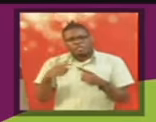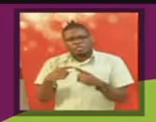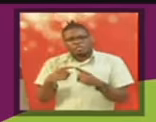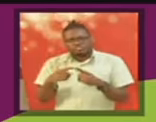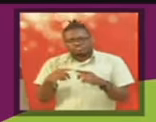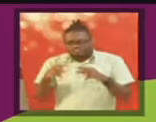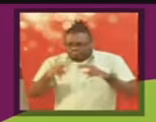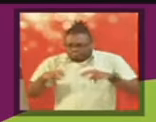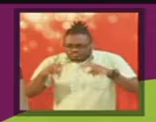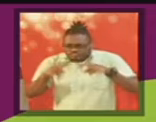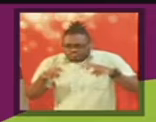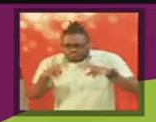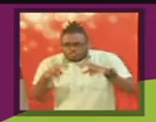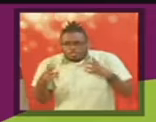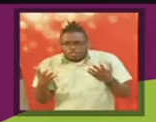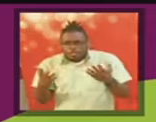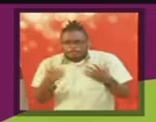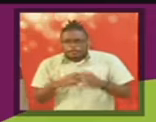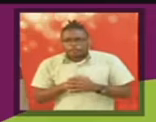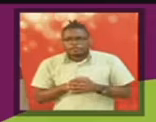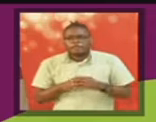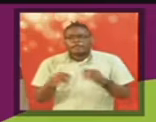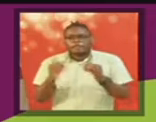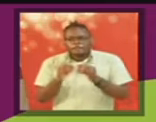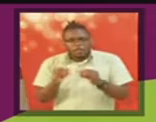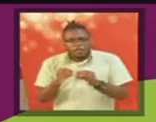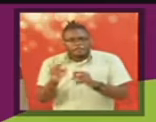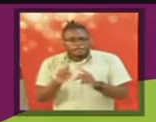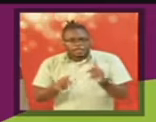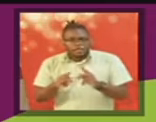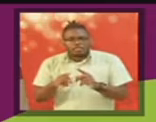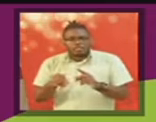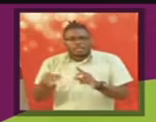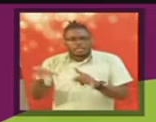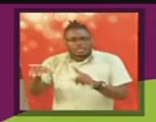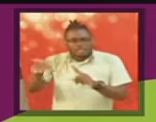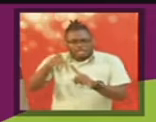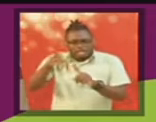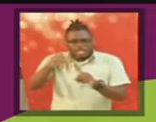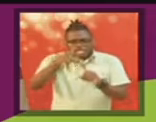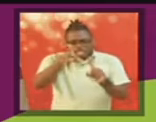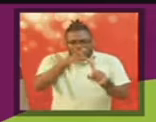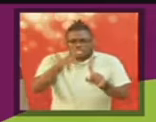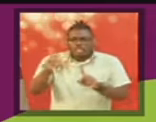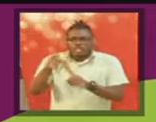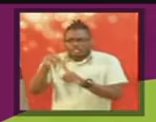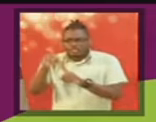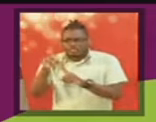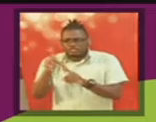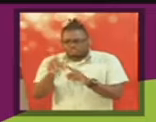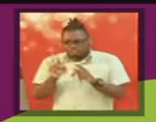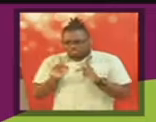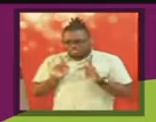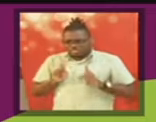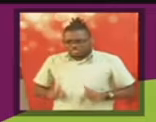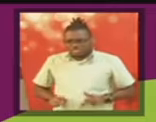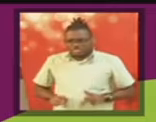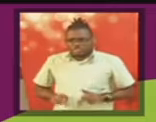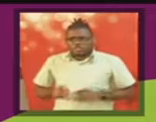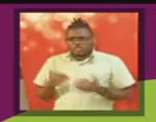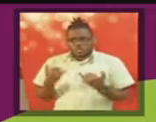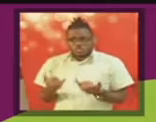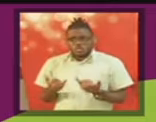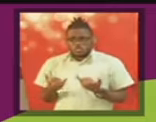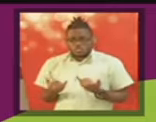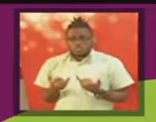Can we expect that as more people contract the coronavirus, that their immunity would take us to a point where they'll